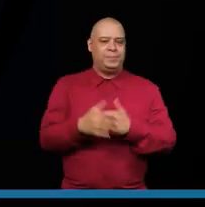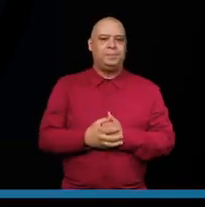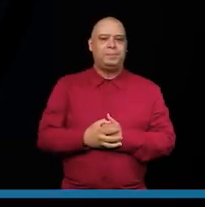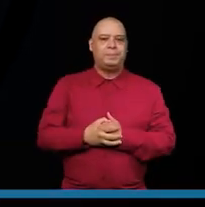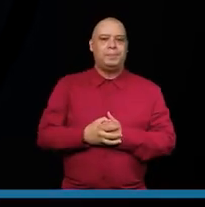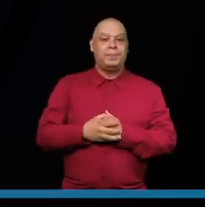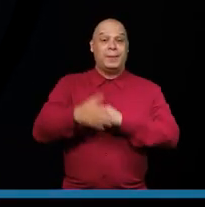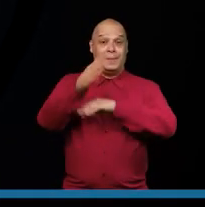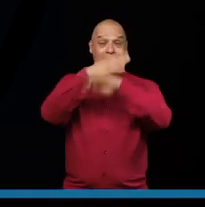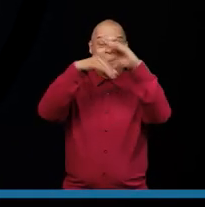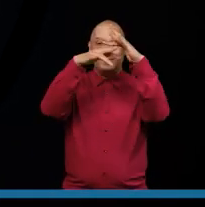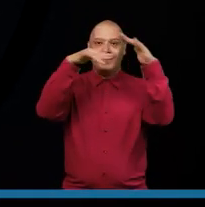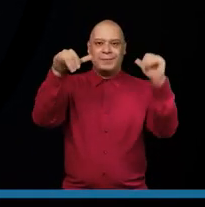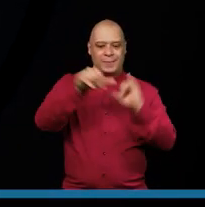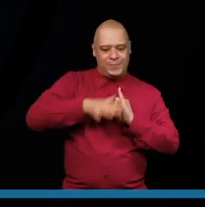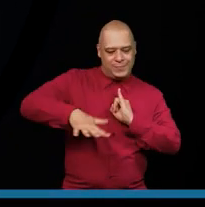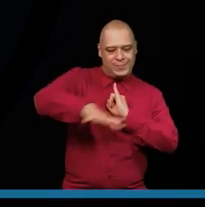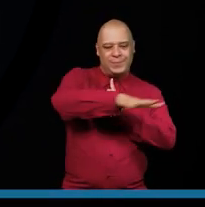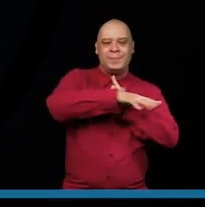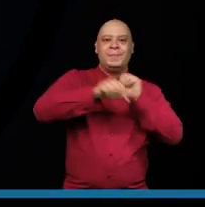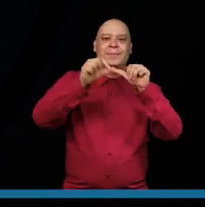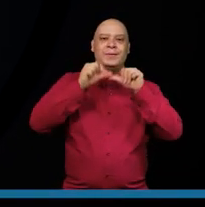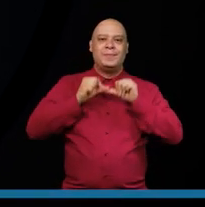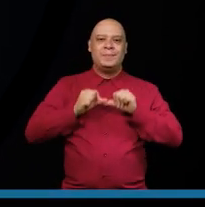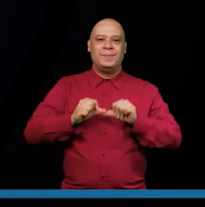Área Metropolitana del Valle de Aburrá.